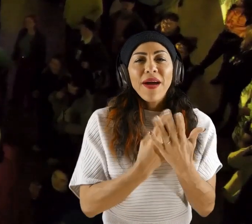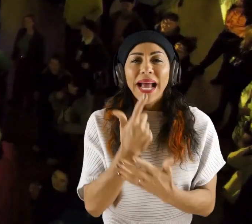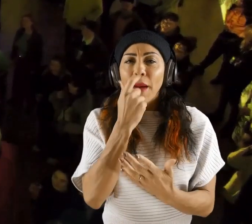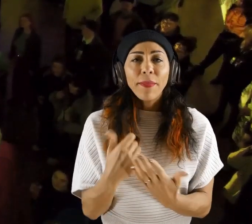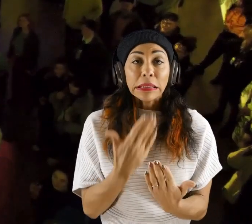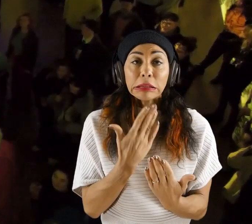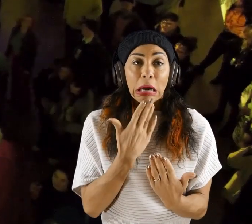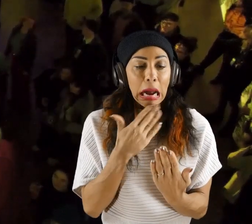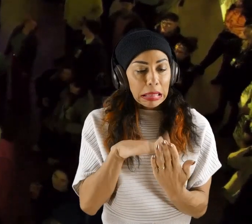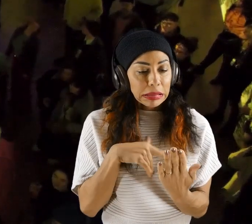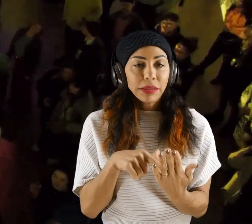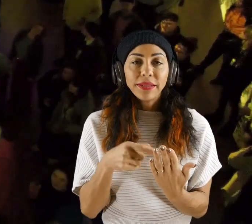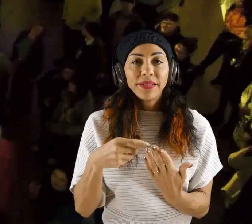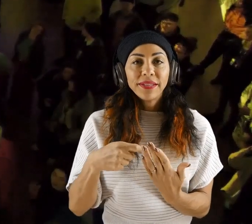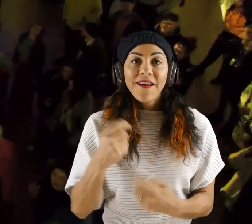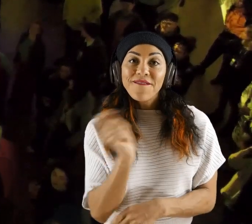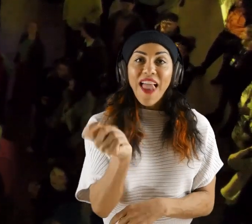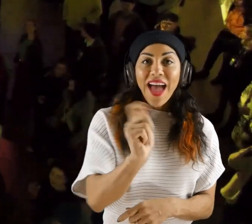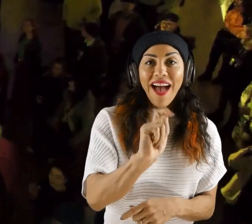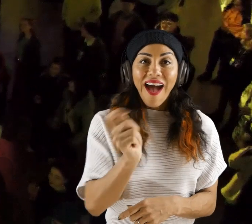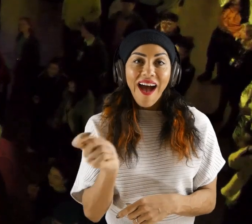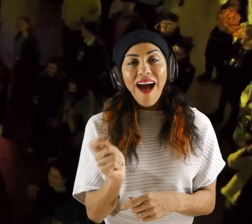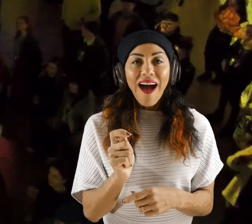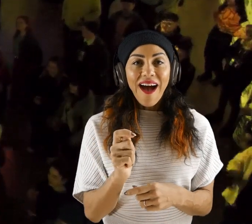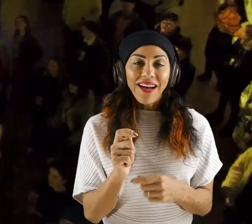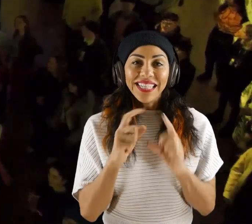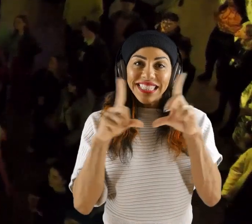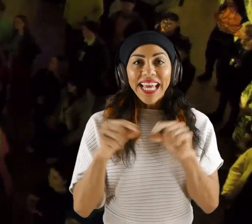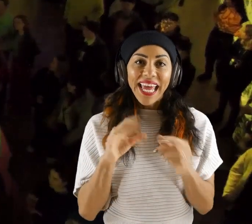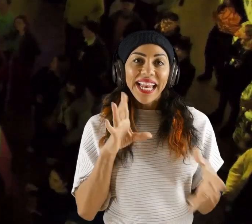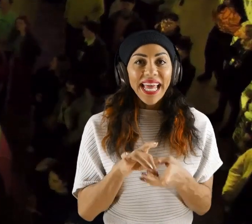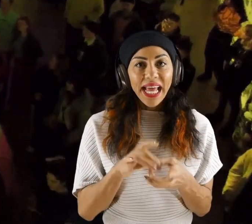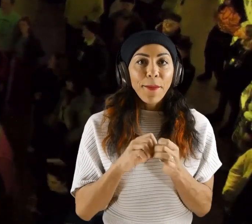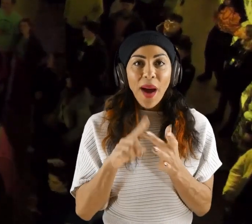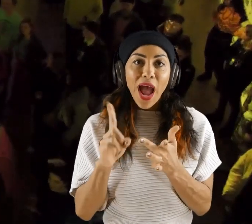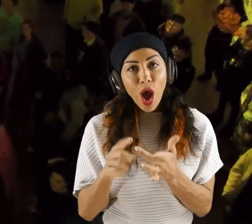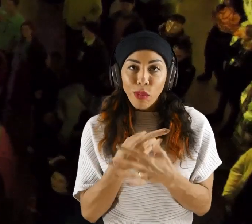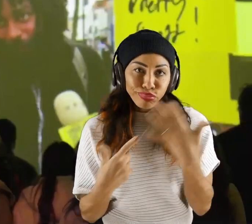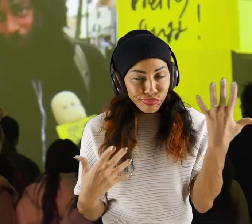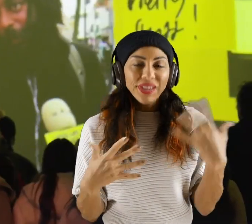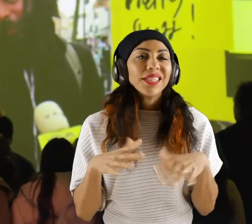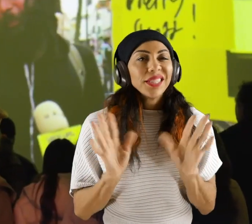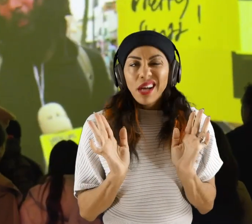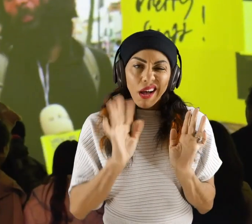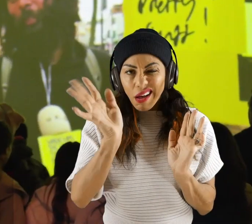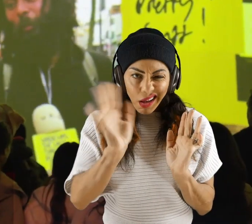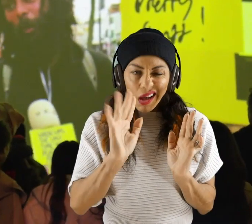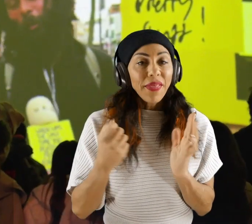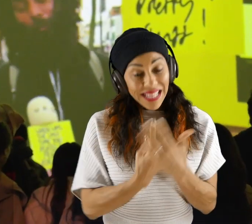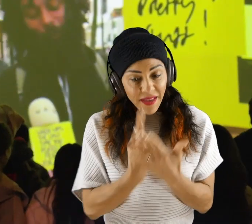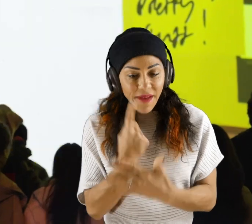here's the flyer for the thing. Here's the ticket link in bio, all this stuff. I was like, let's bring this event and these ideas to life in the